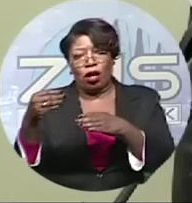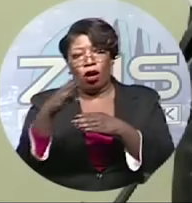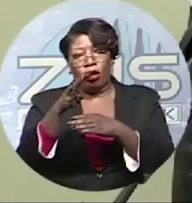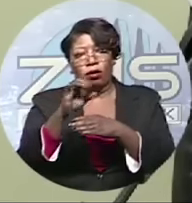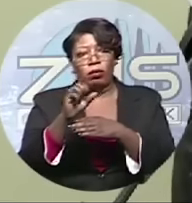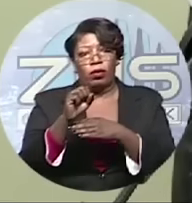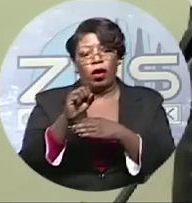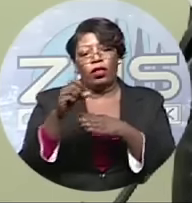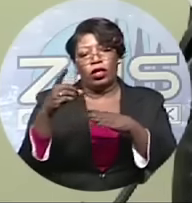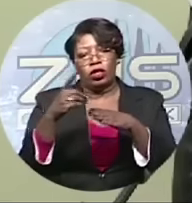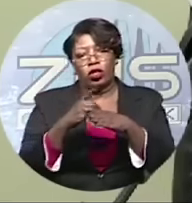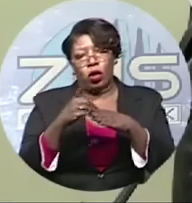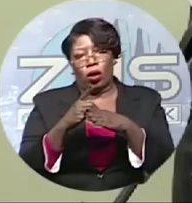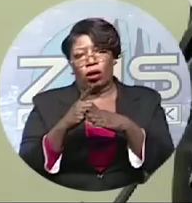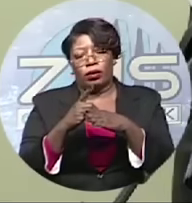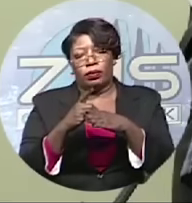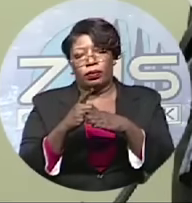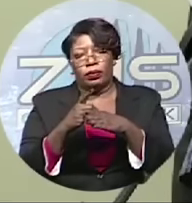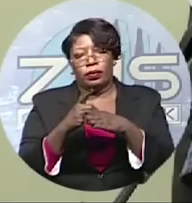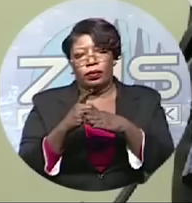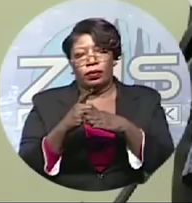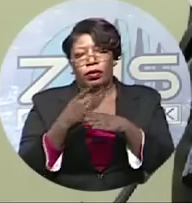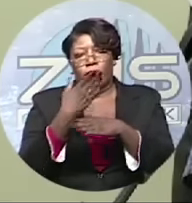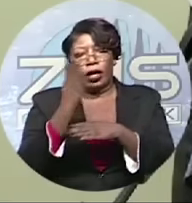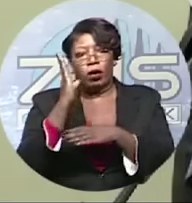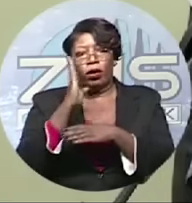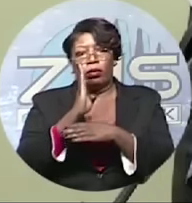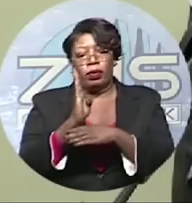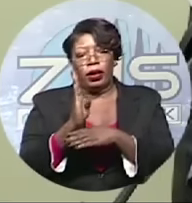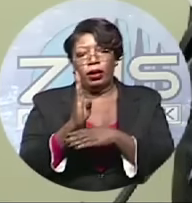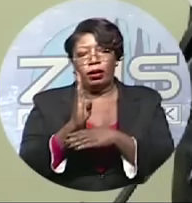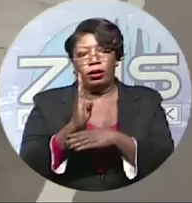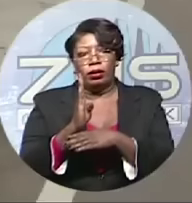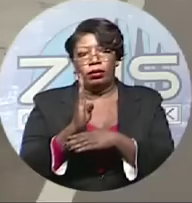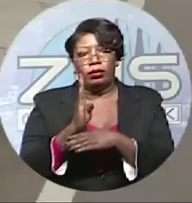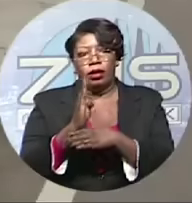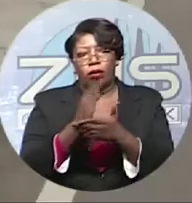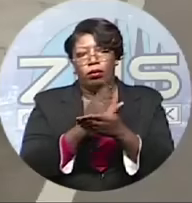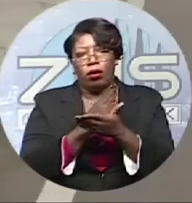areas near the causeway. There'll be partial